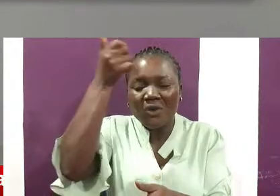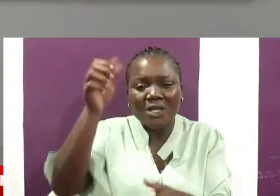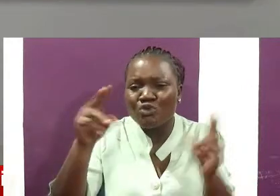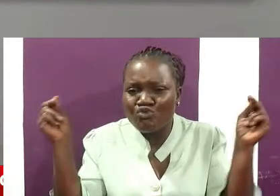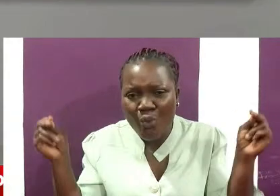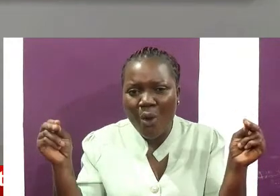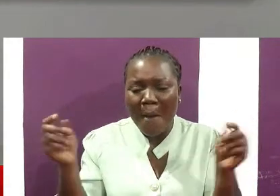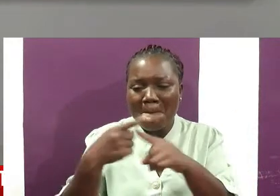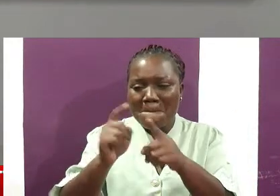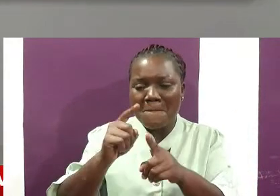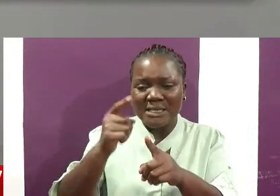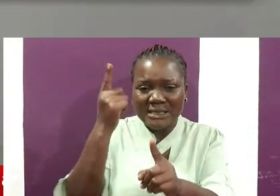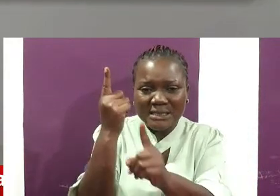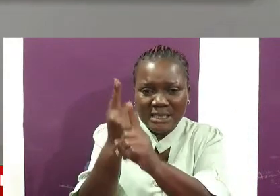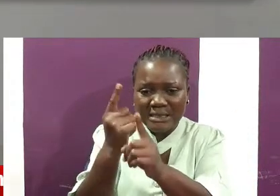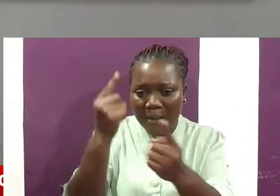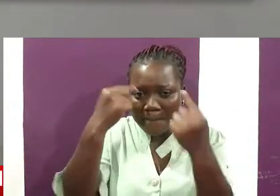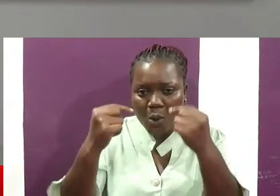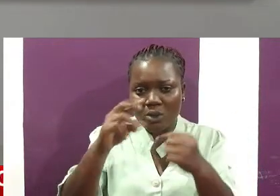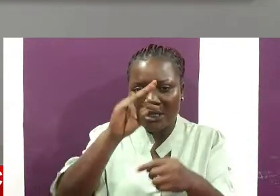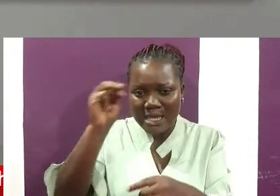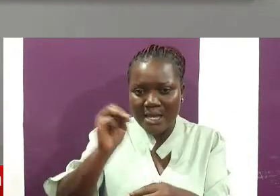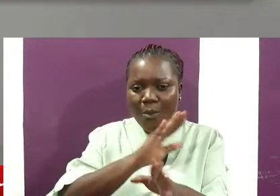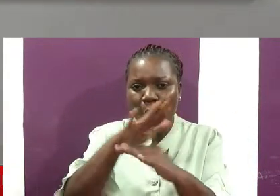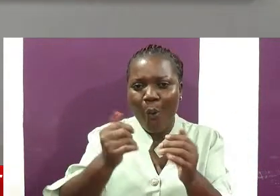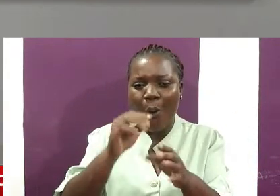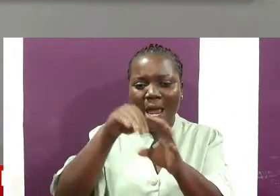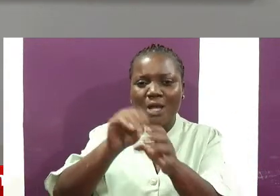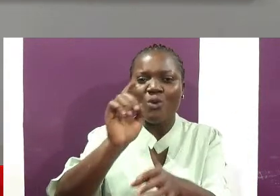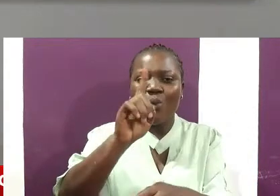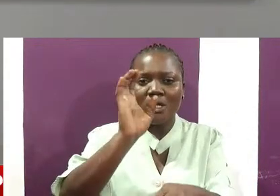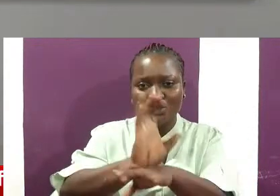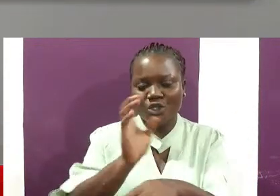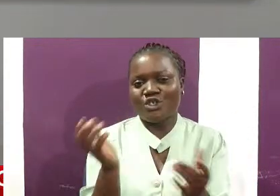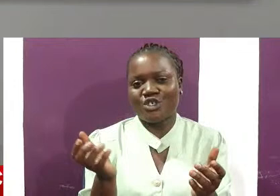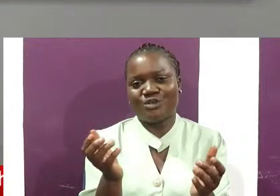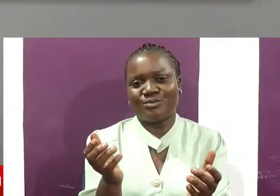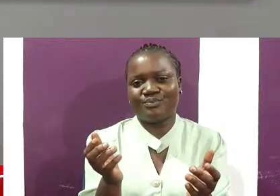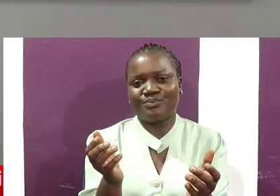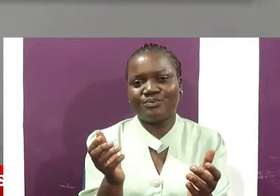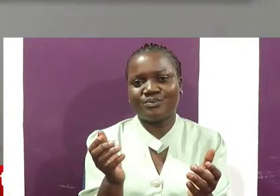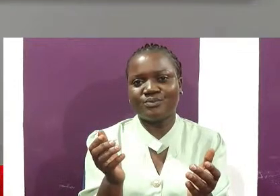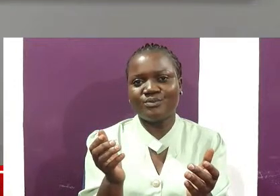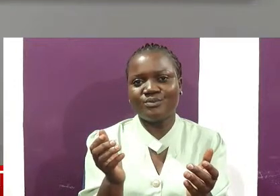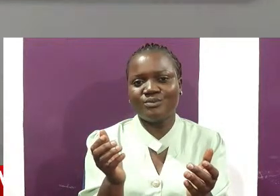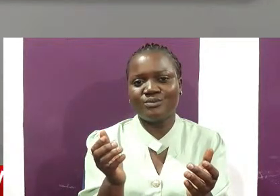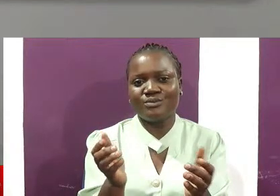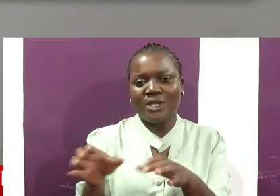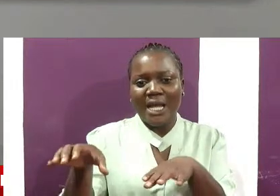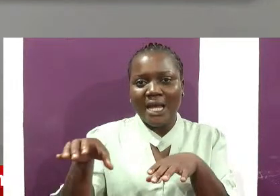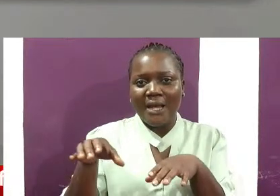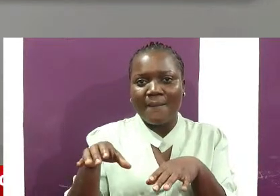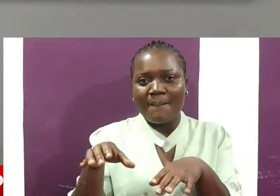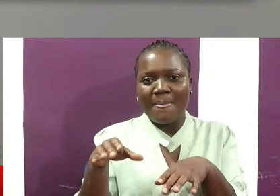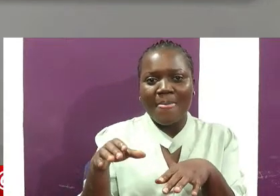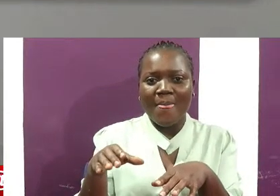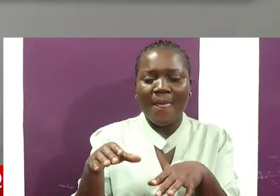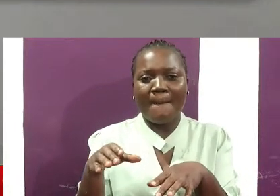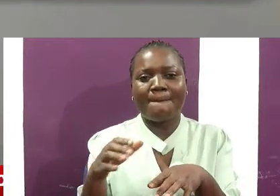could be religiously speaking. Now, a call as one for whom you know, a human, you better mark and say,